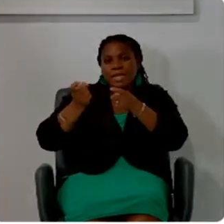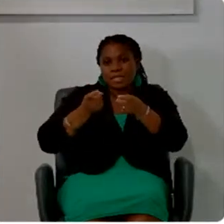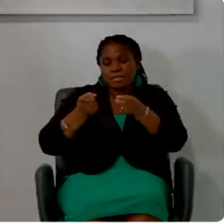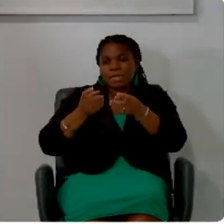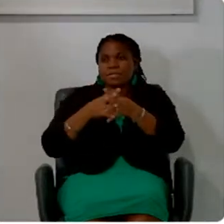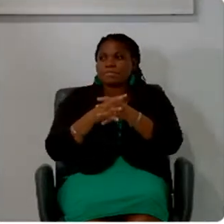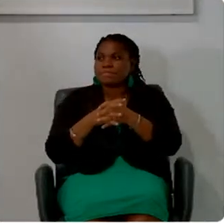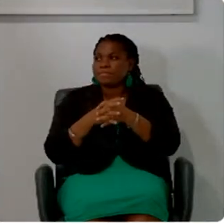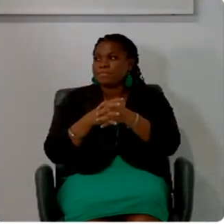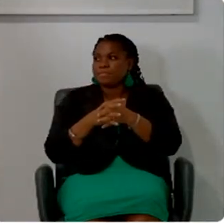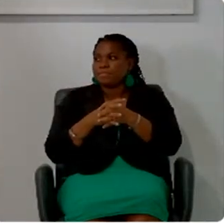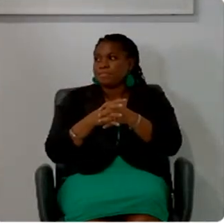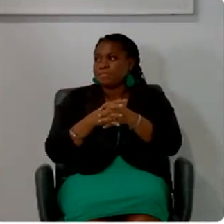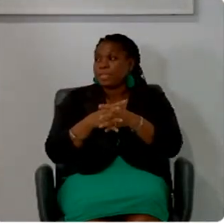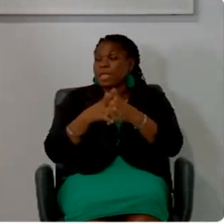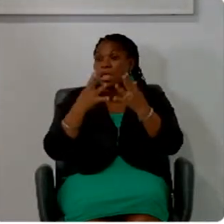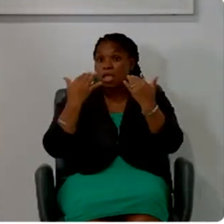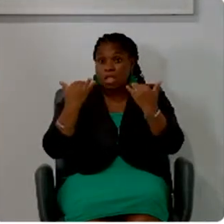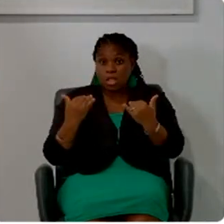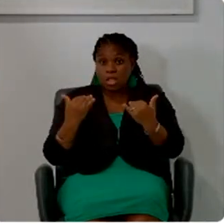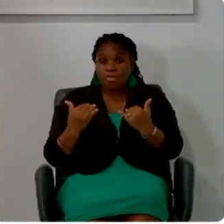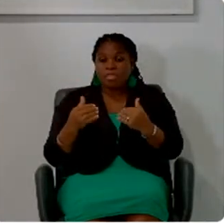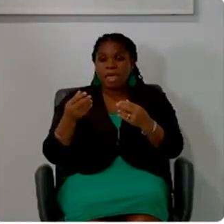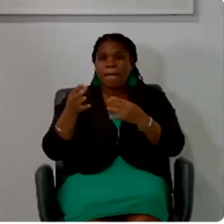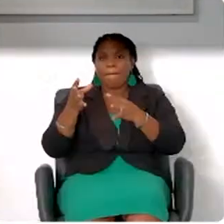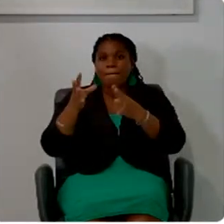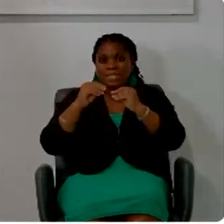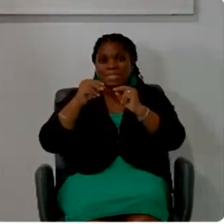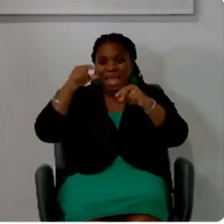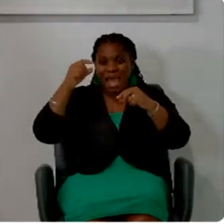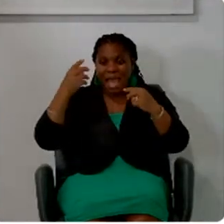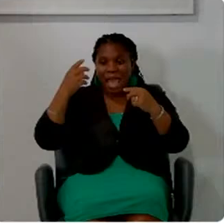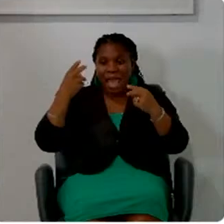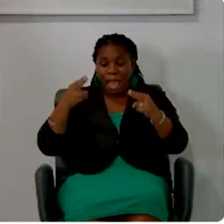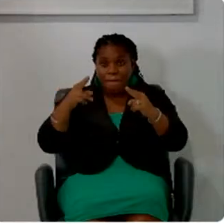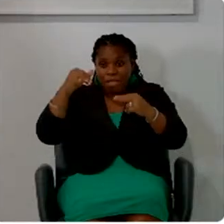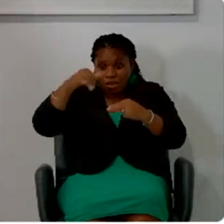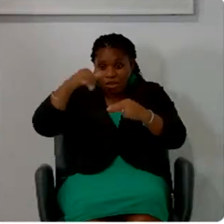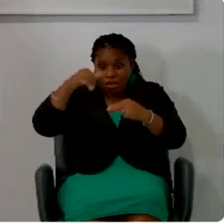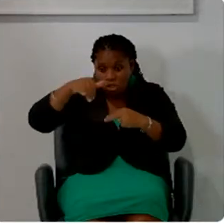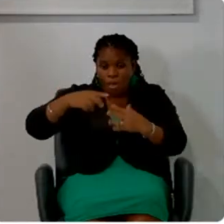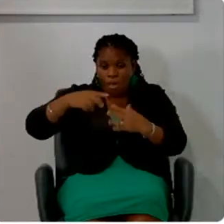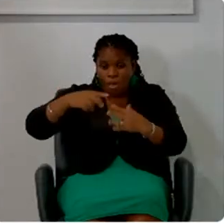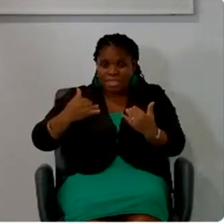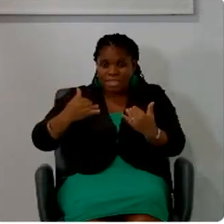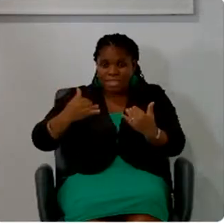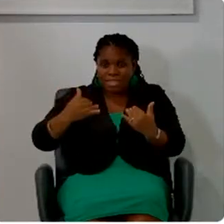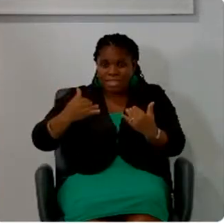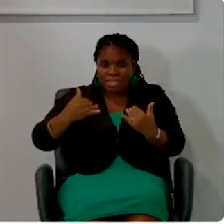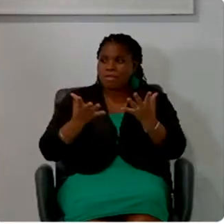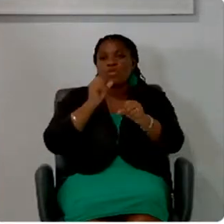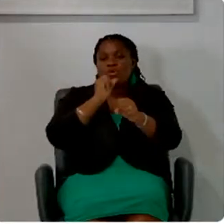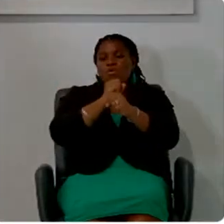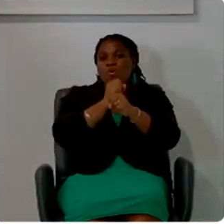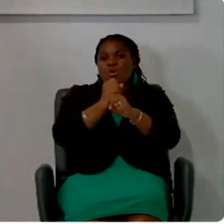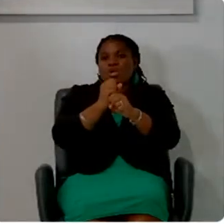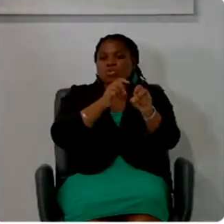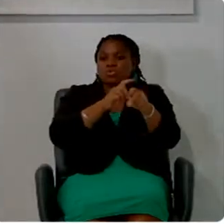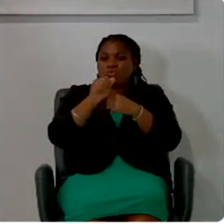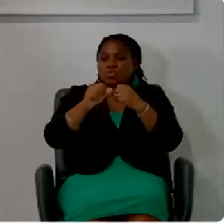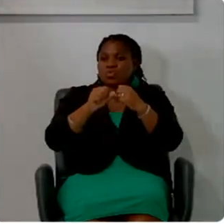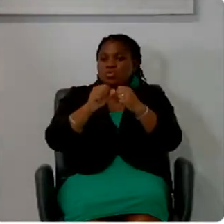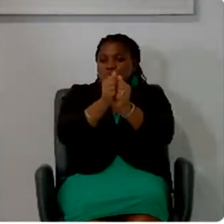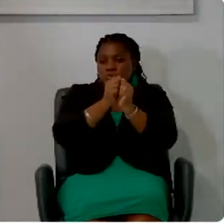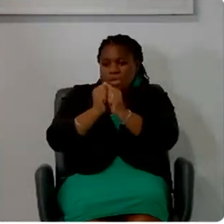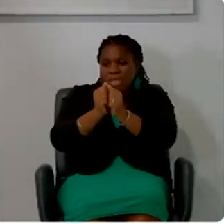interacting with. As I speak, there are meetings presently, as I speak, to discuss the way forward in how Germany will collaborate with St. Kitts and Nevis